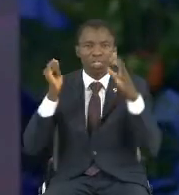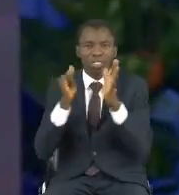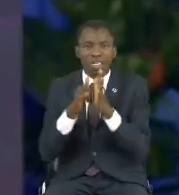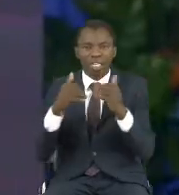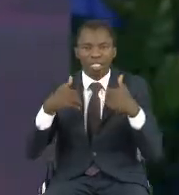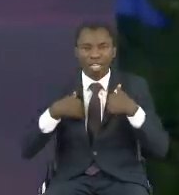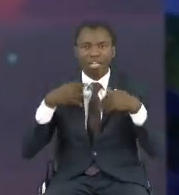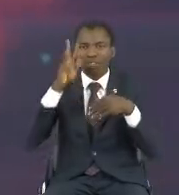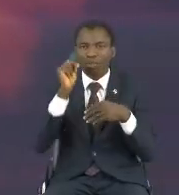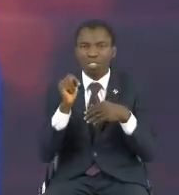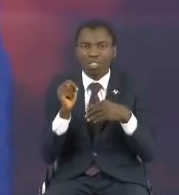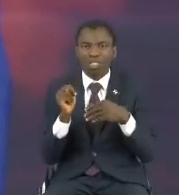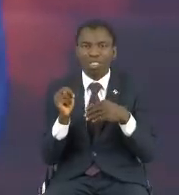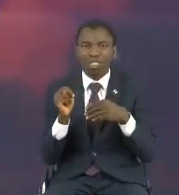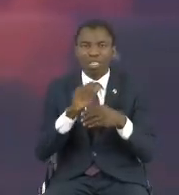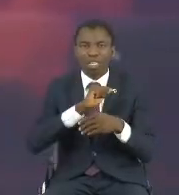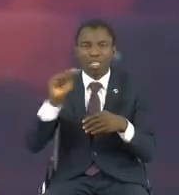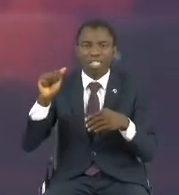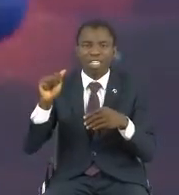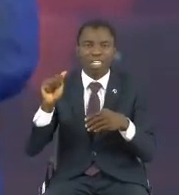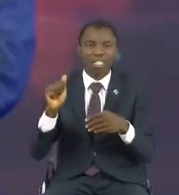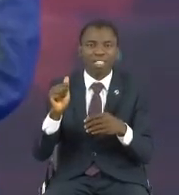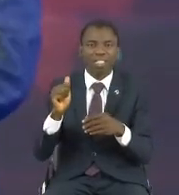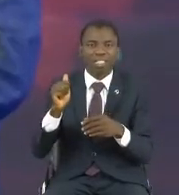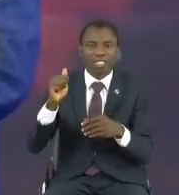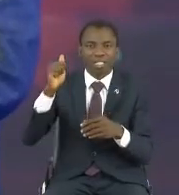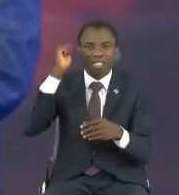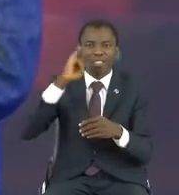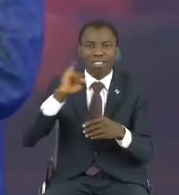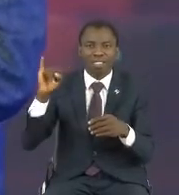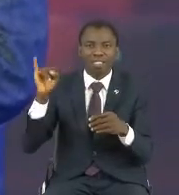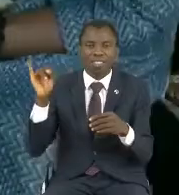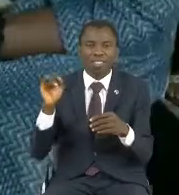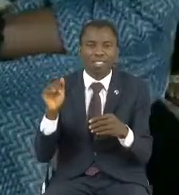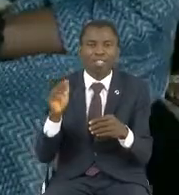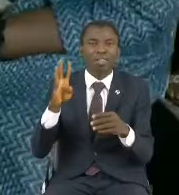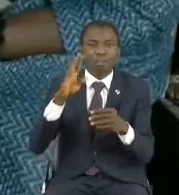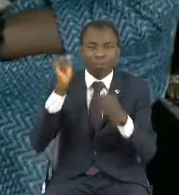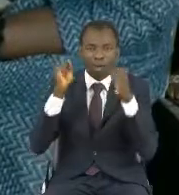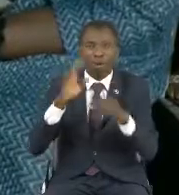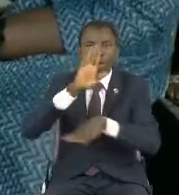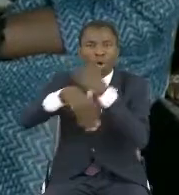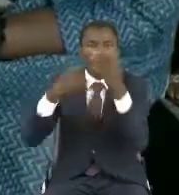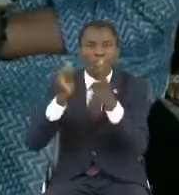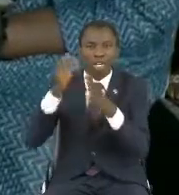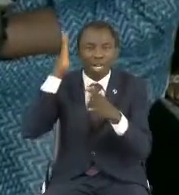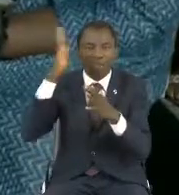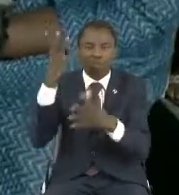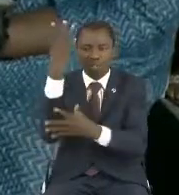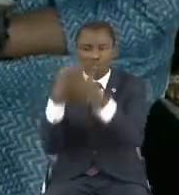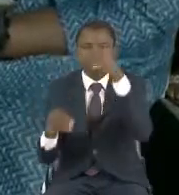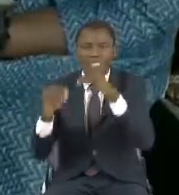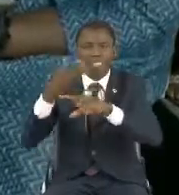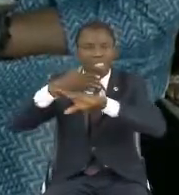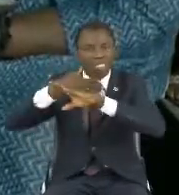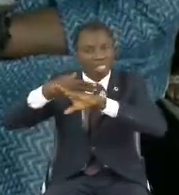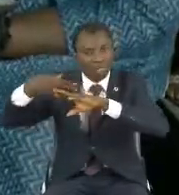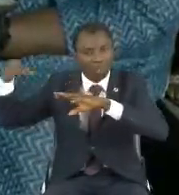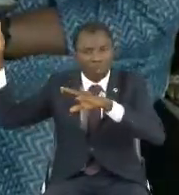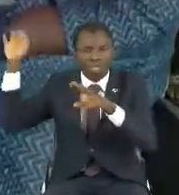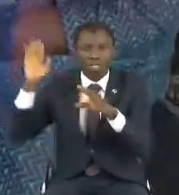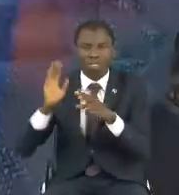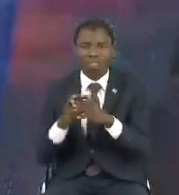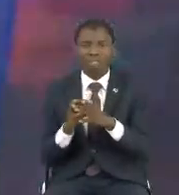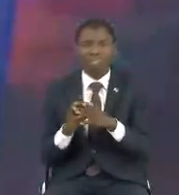a resisting power, all that will vanish away. That name will